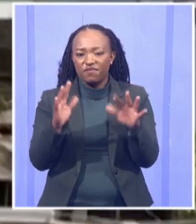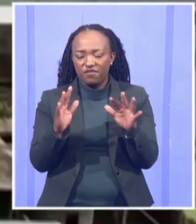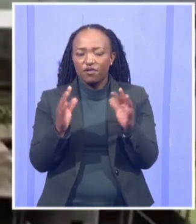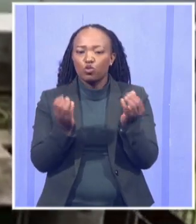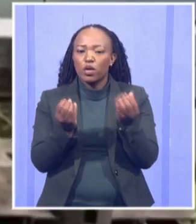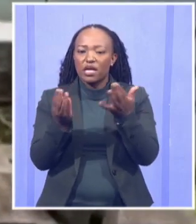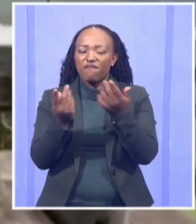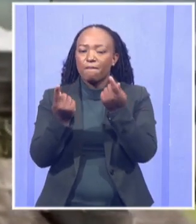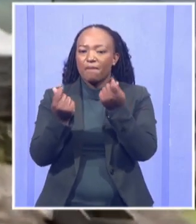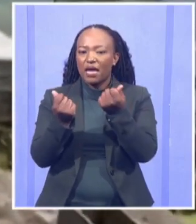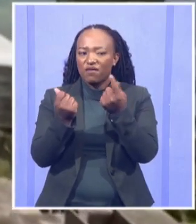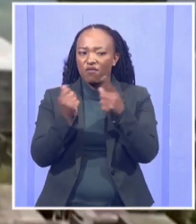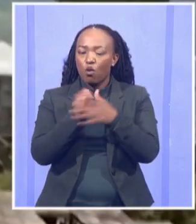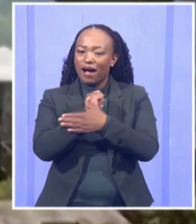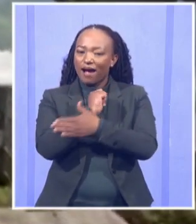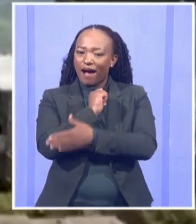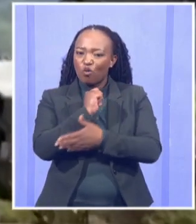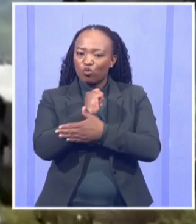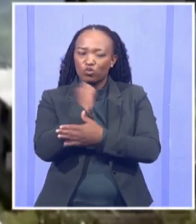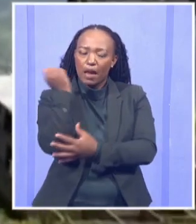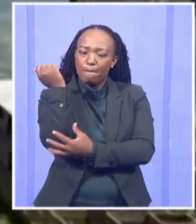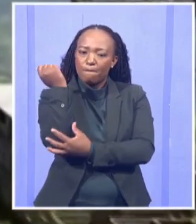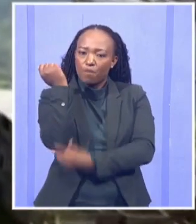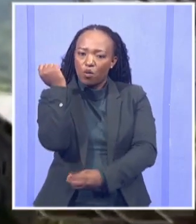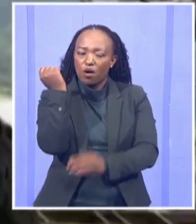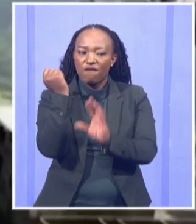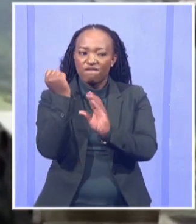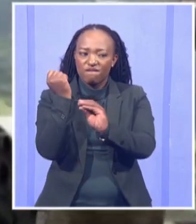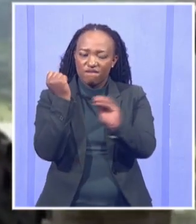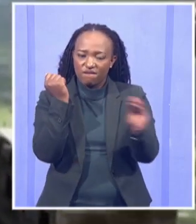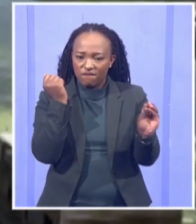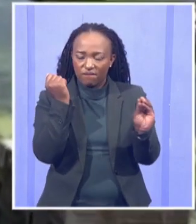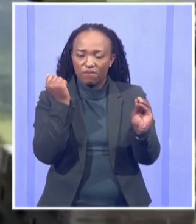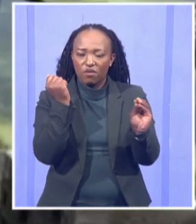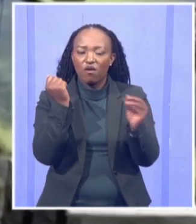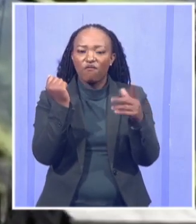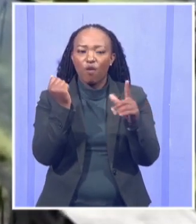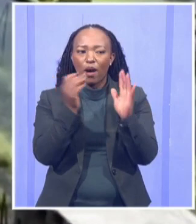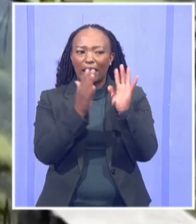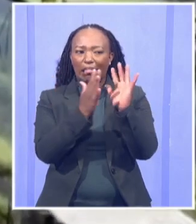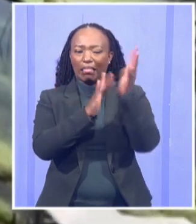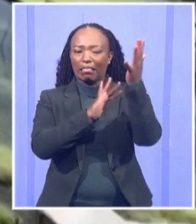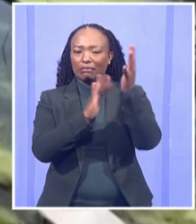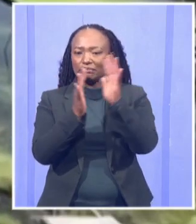for vulnerable nations to deliver new protection plans for disasters.